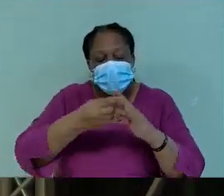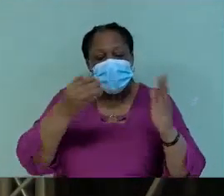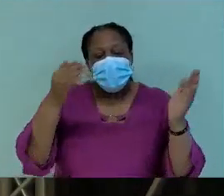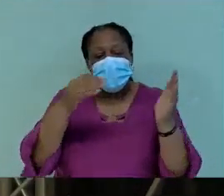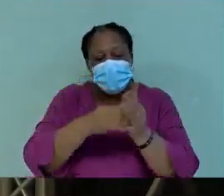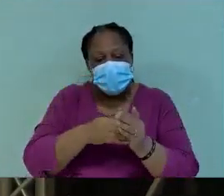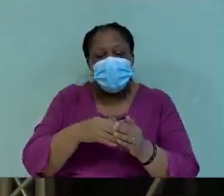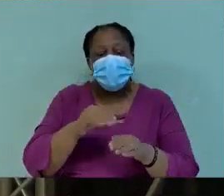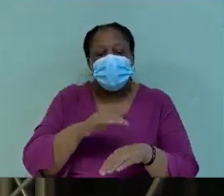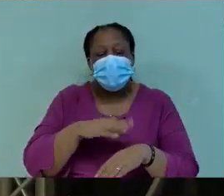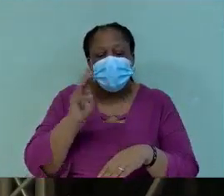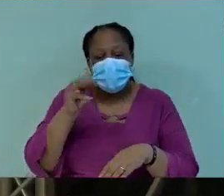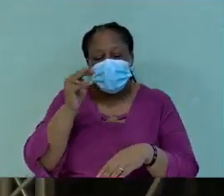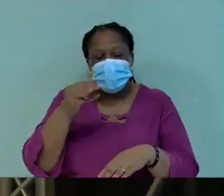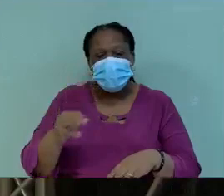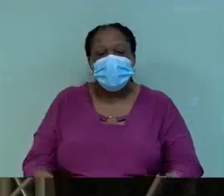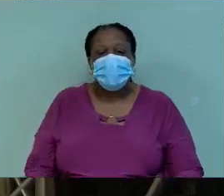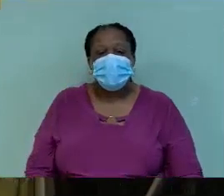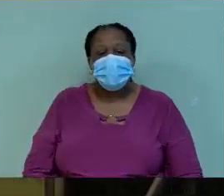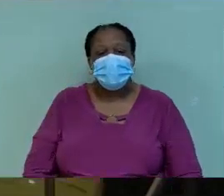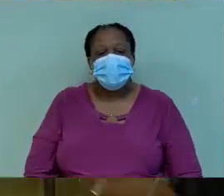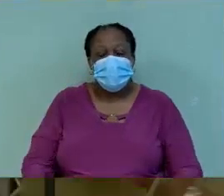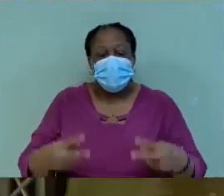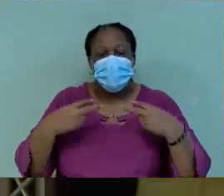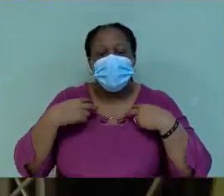safe and blessed weekend. Thank you.